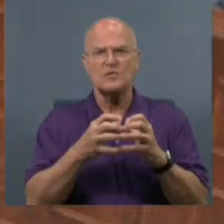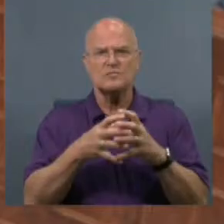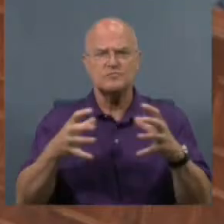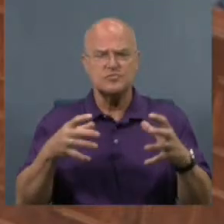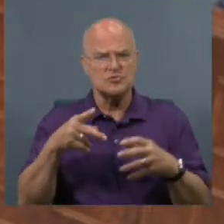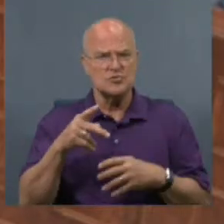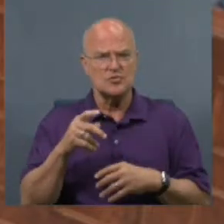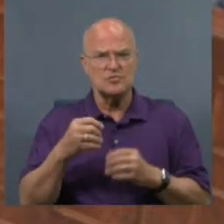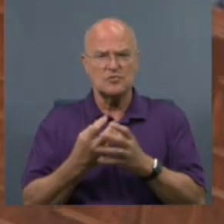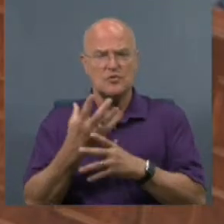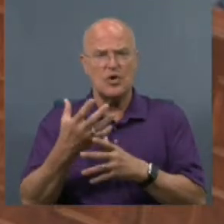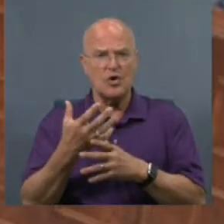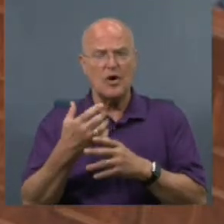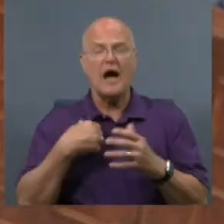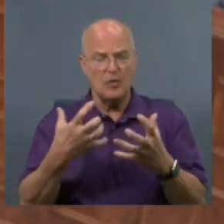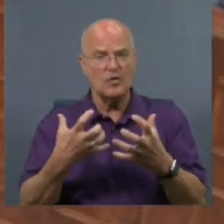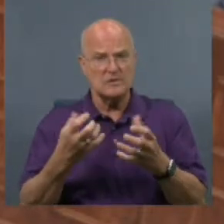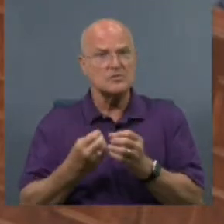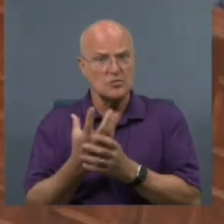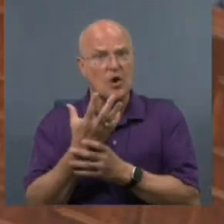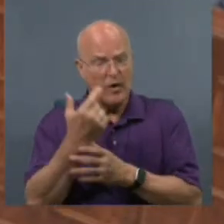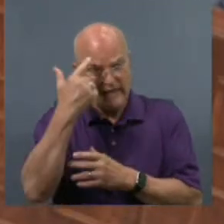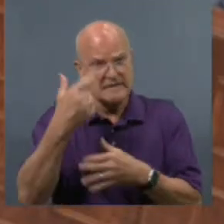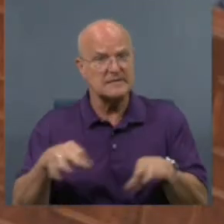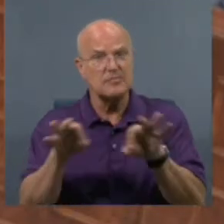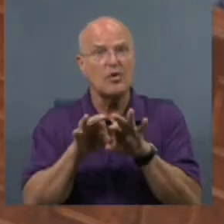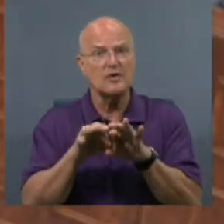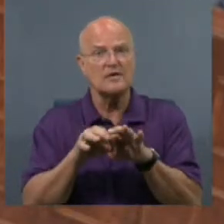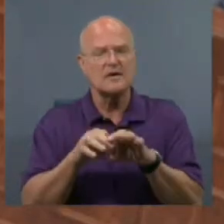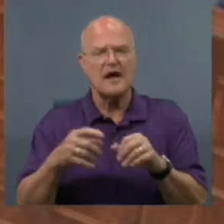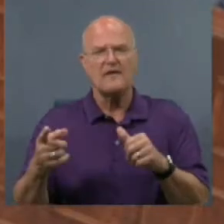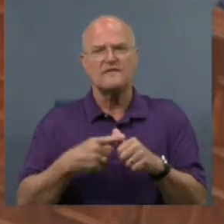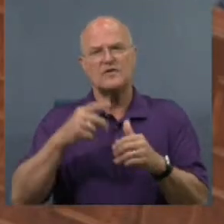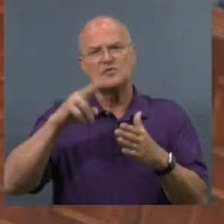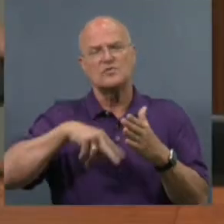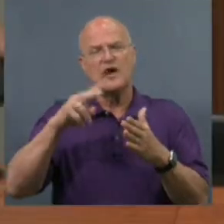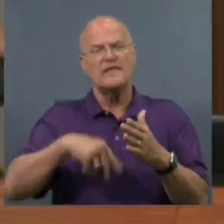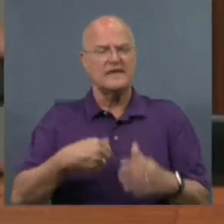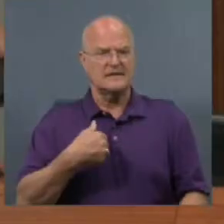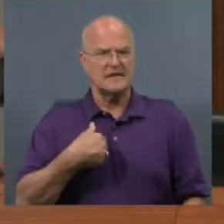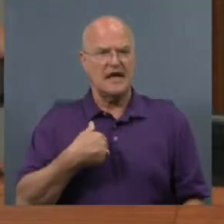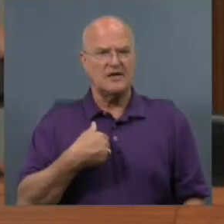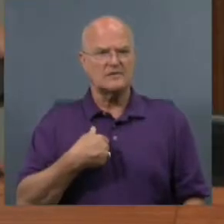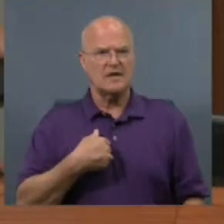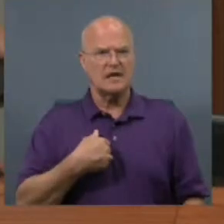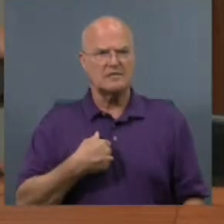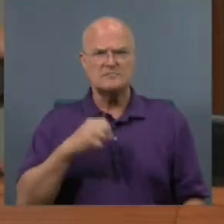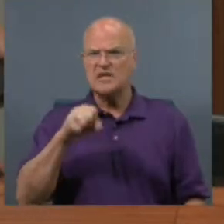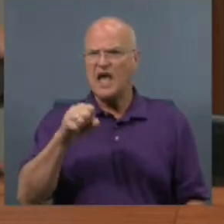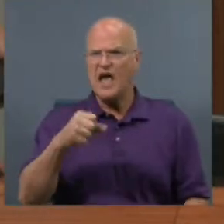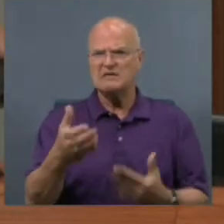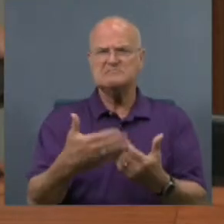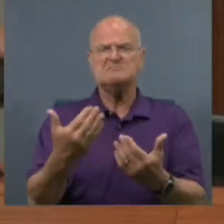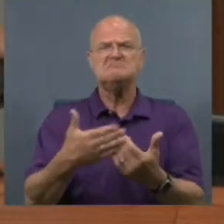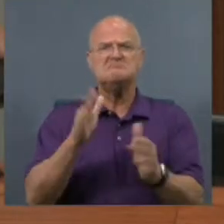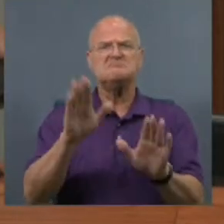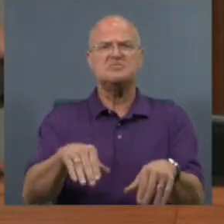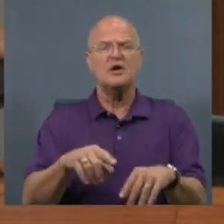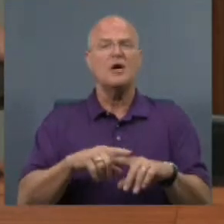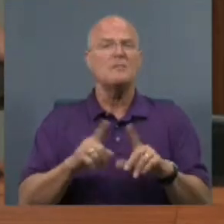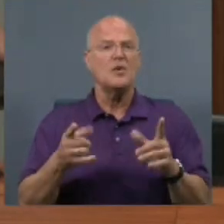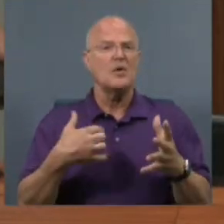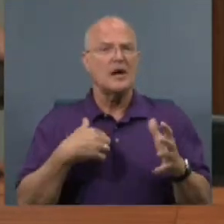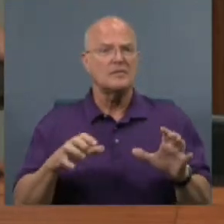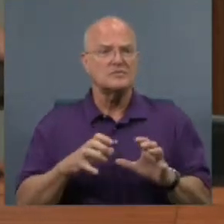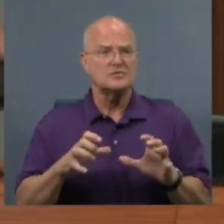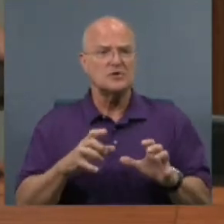want the port to grow. Right. I think it's important. And like I said, when I first read this, I was like, yeah, easy peasy. What